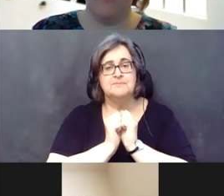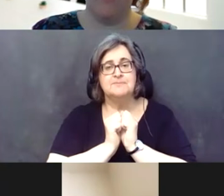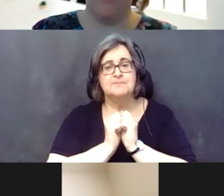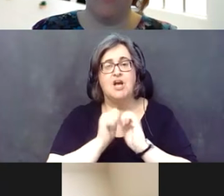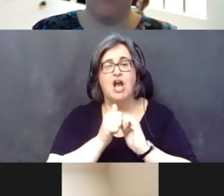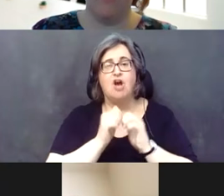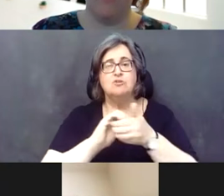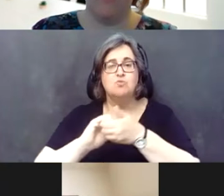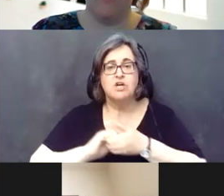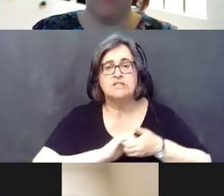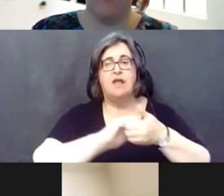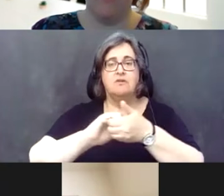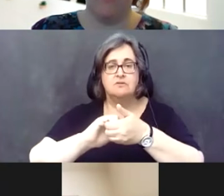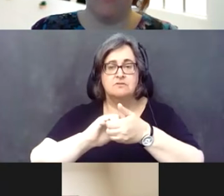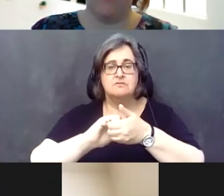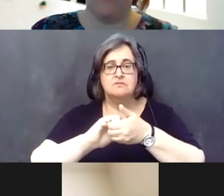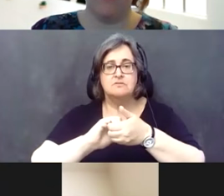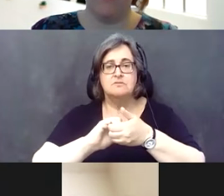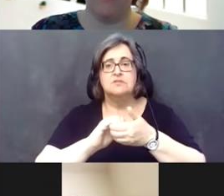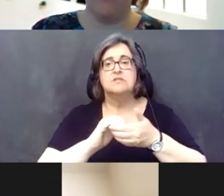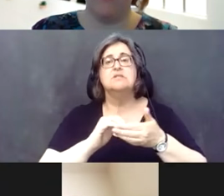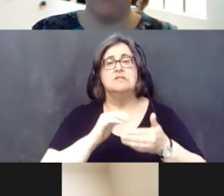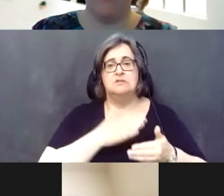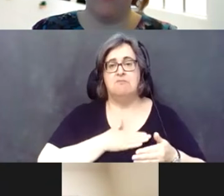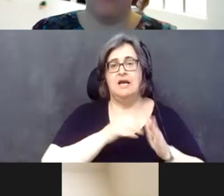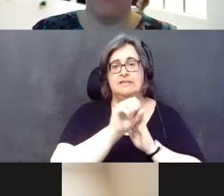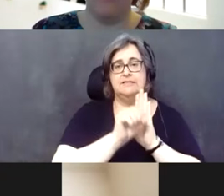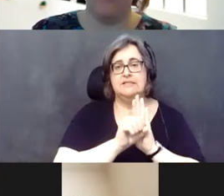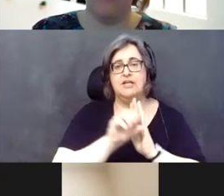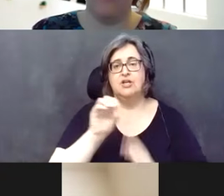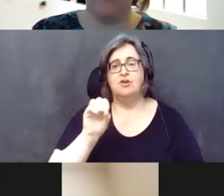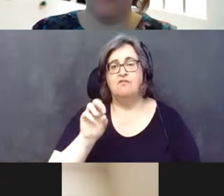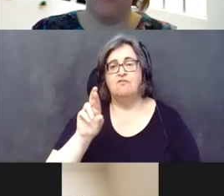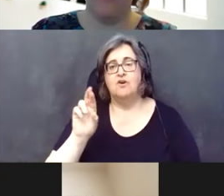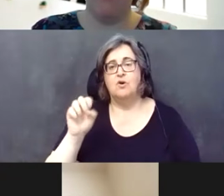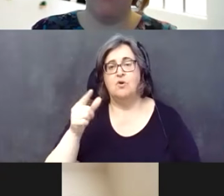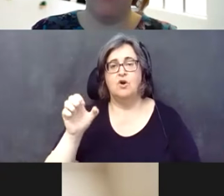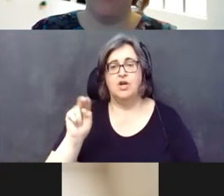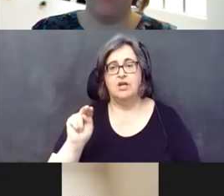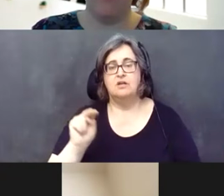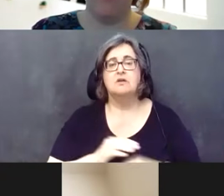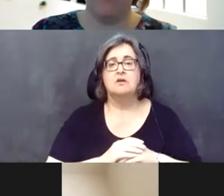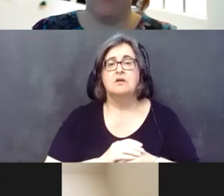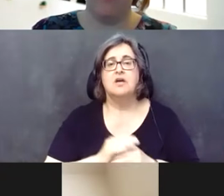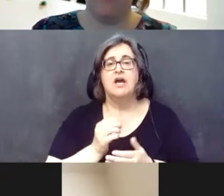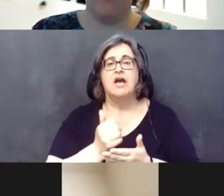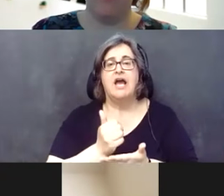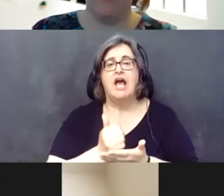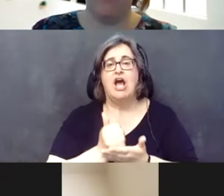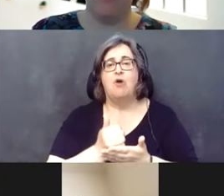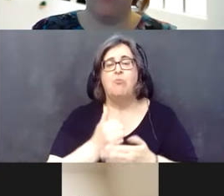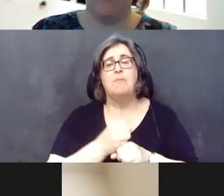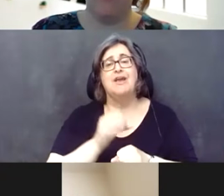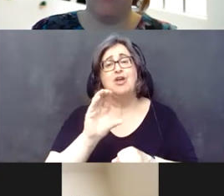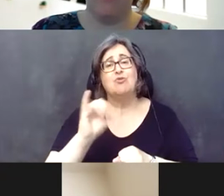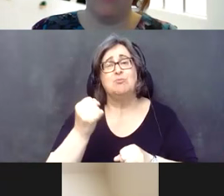work together in the state of Oregon on helping make the criminal justice